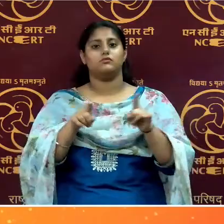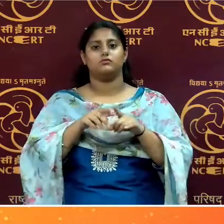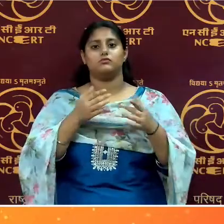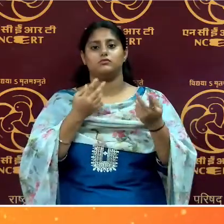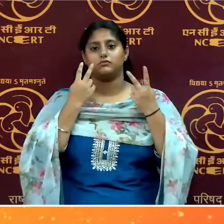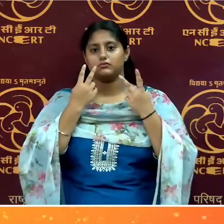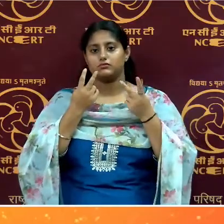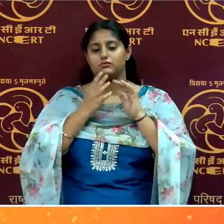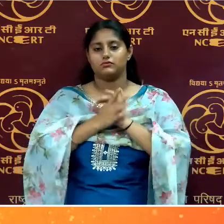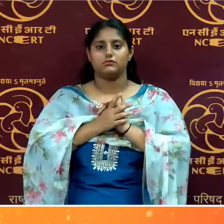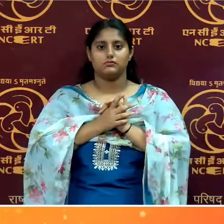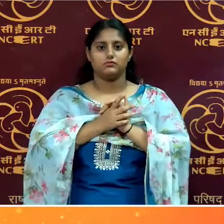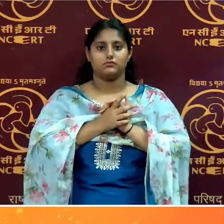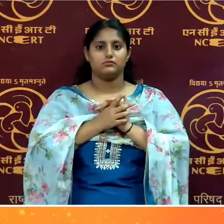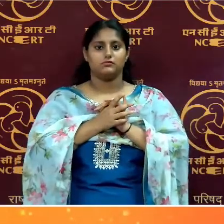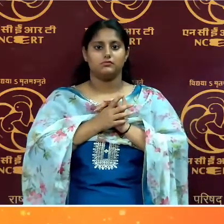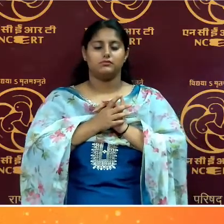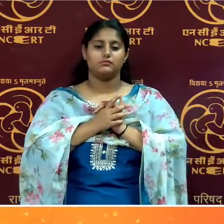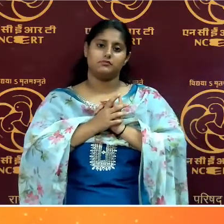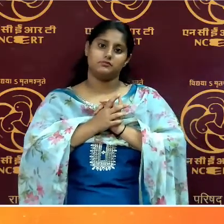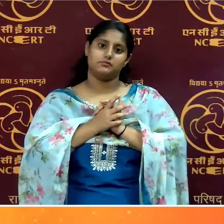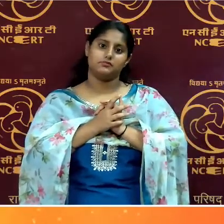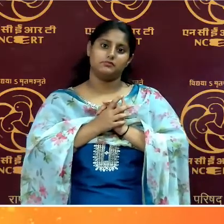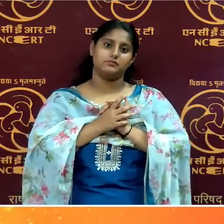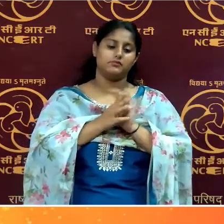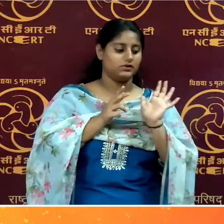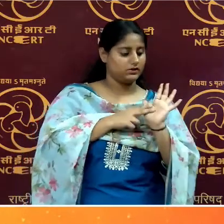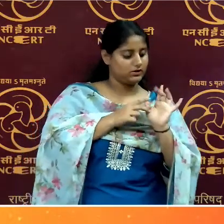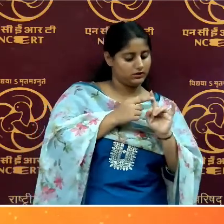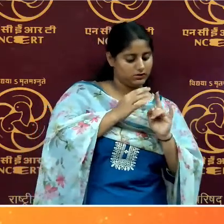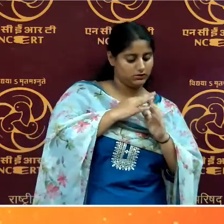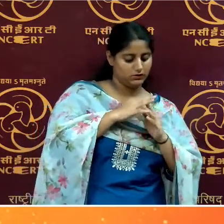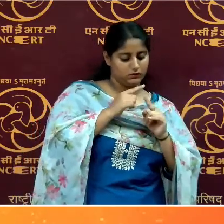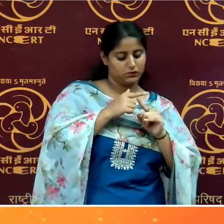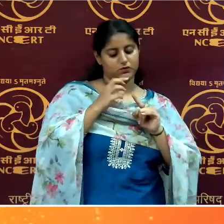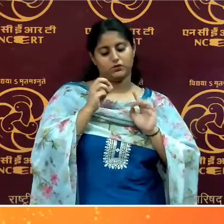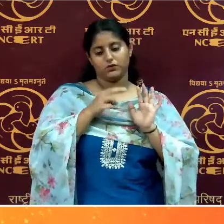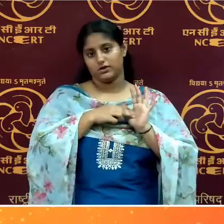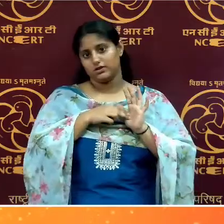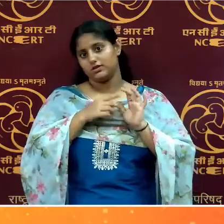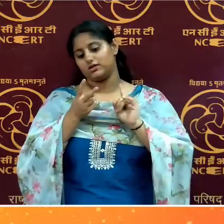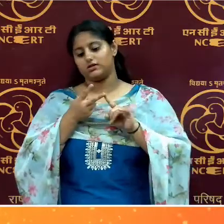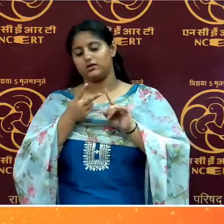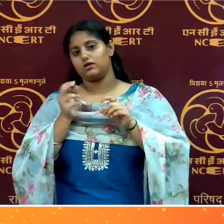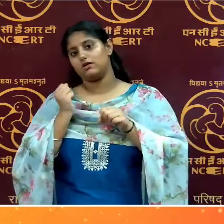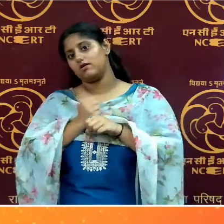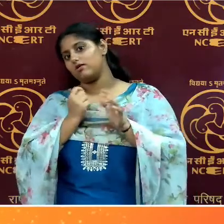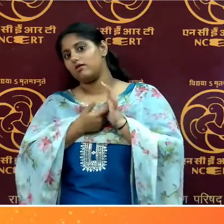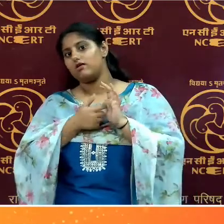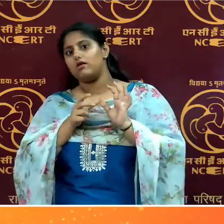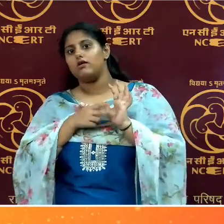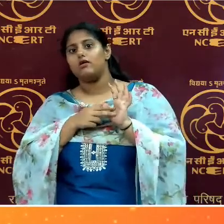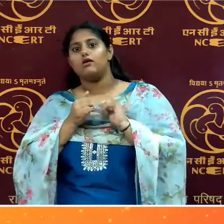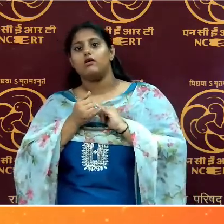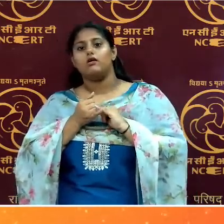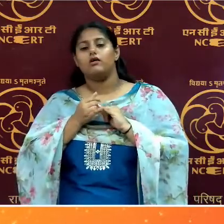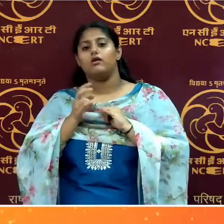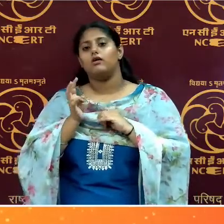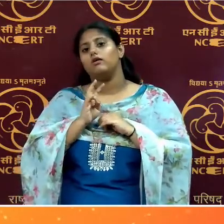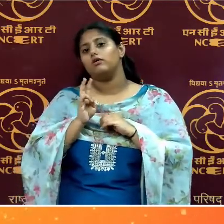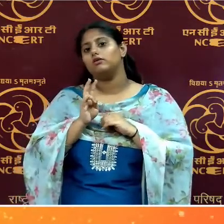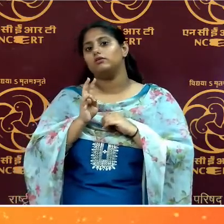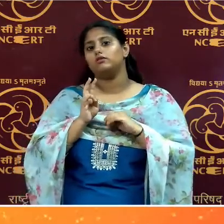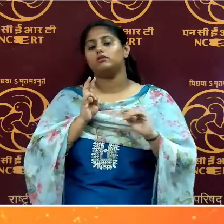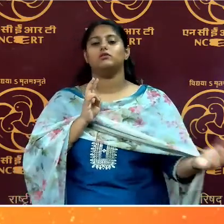here, newtons, okay, and grams. Okay. Now how it works is, we need